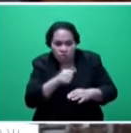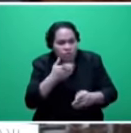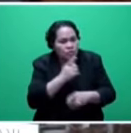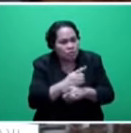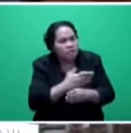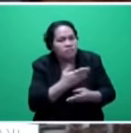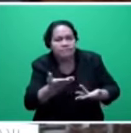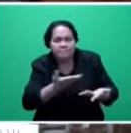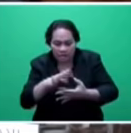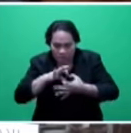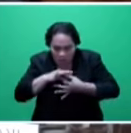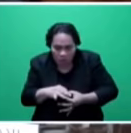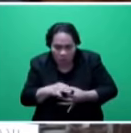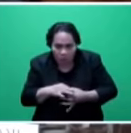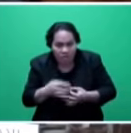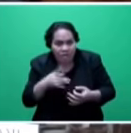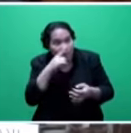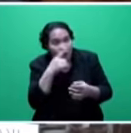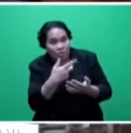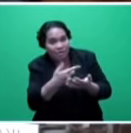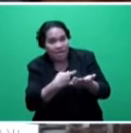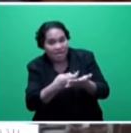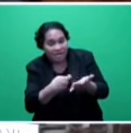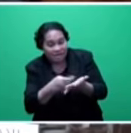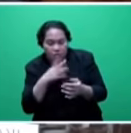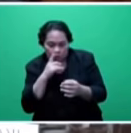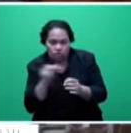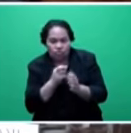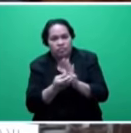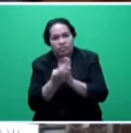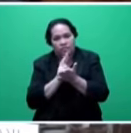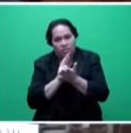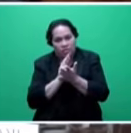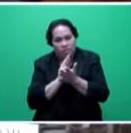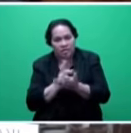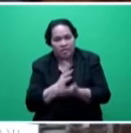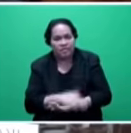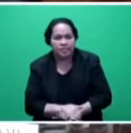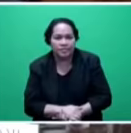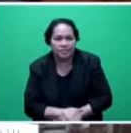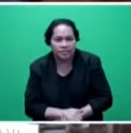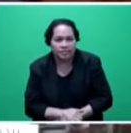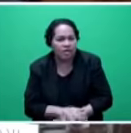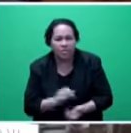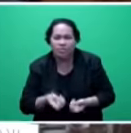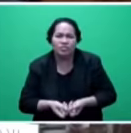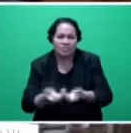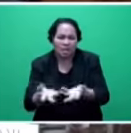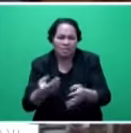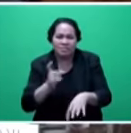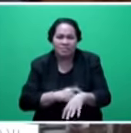lenders and financiers for possible debt review and moratorium, rather than wasting time